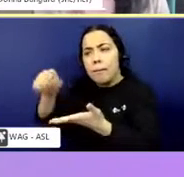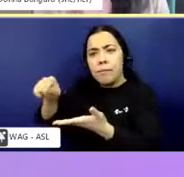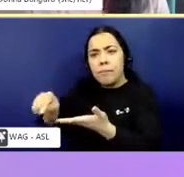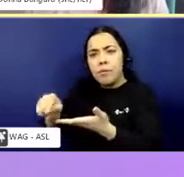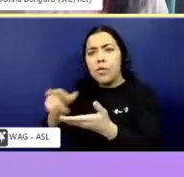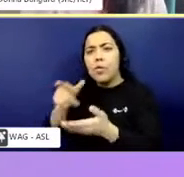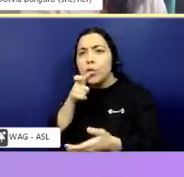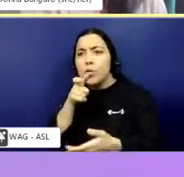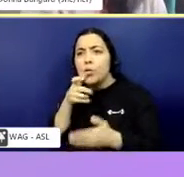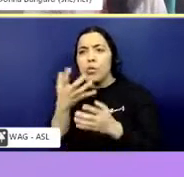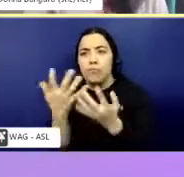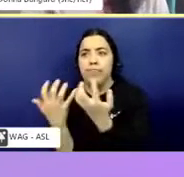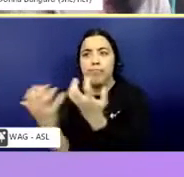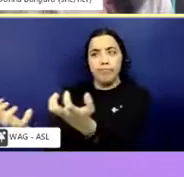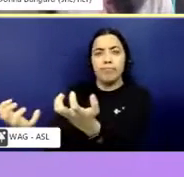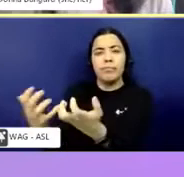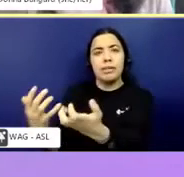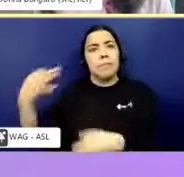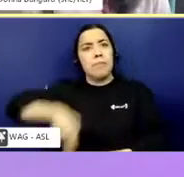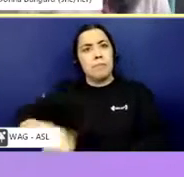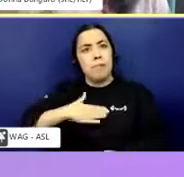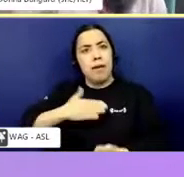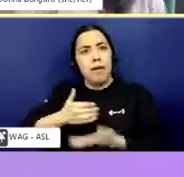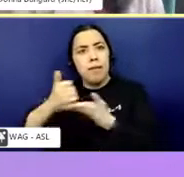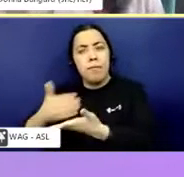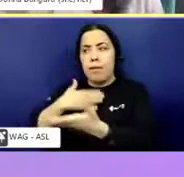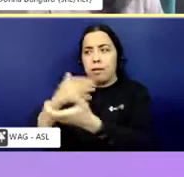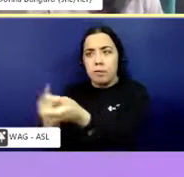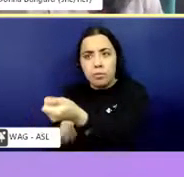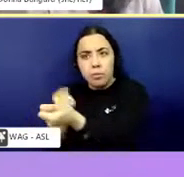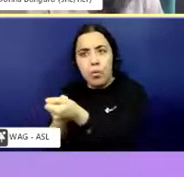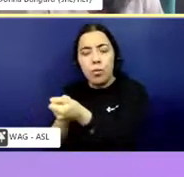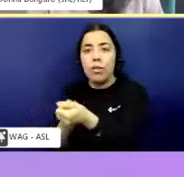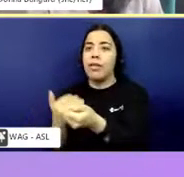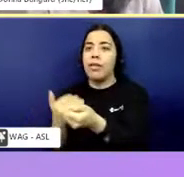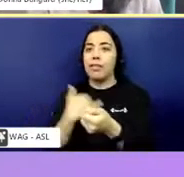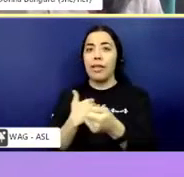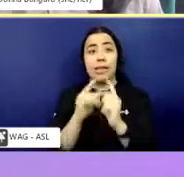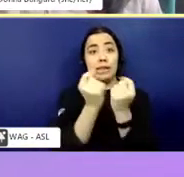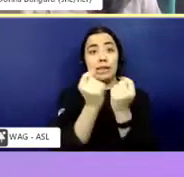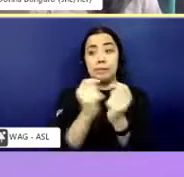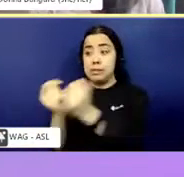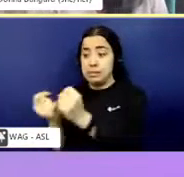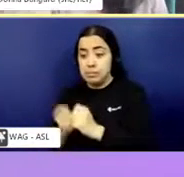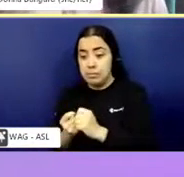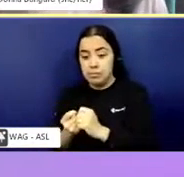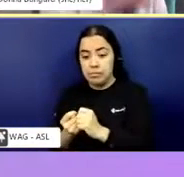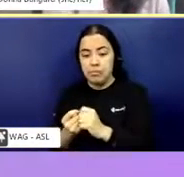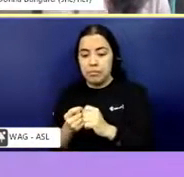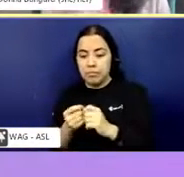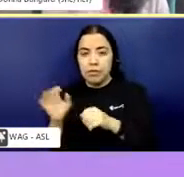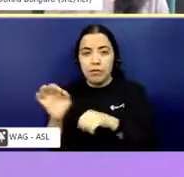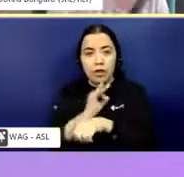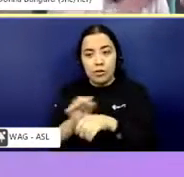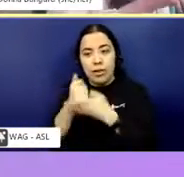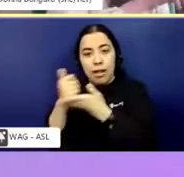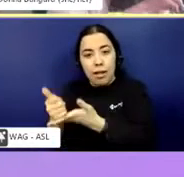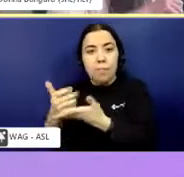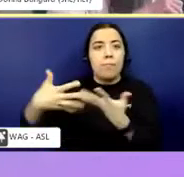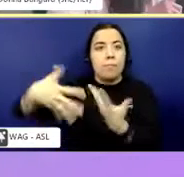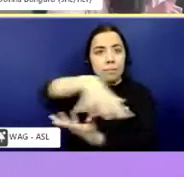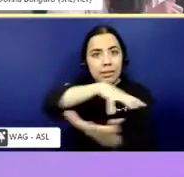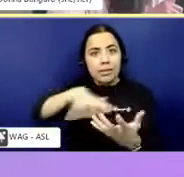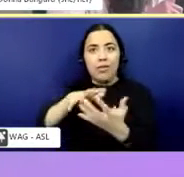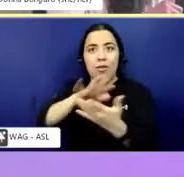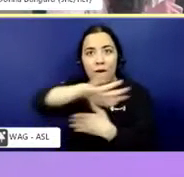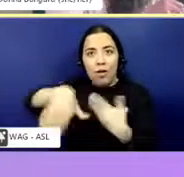Because asking these questions is going to help you build cross-functional teams that will lead back to those strategic pieces